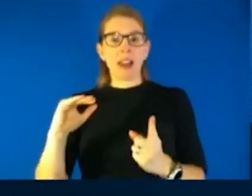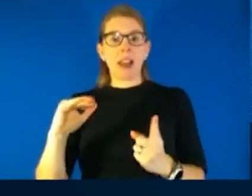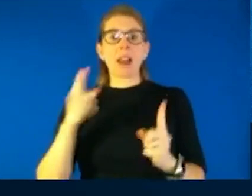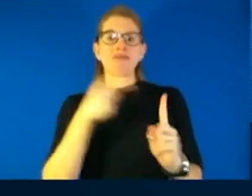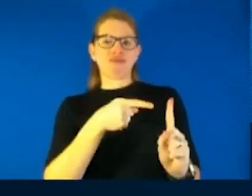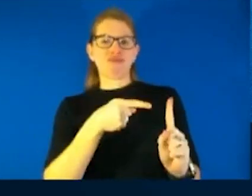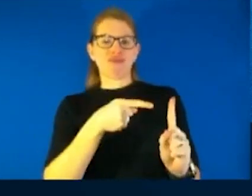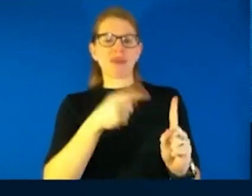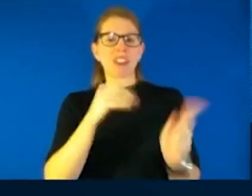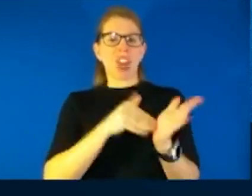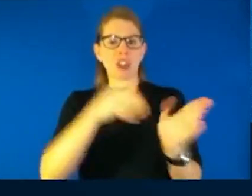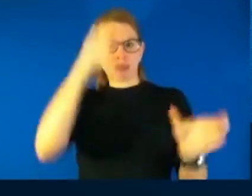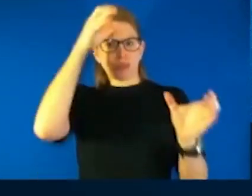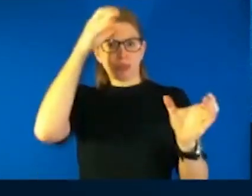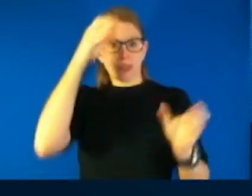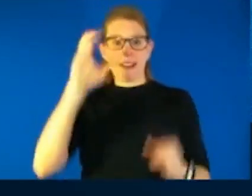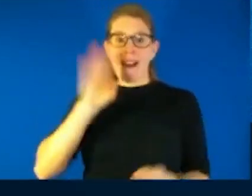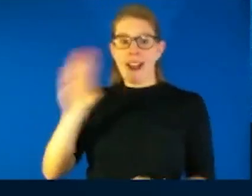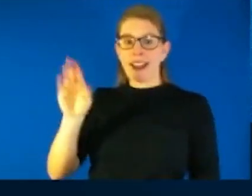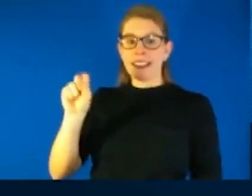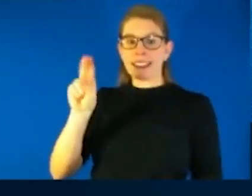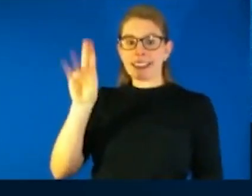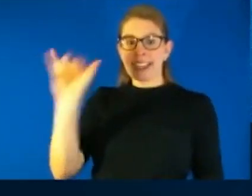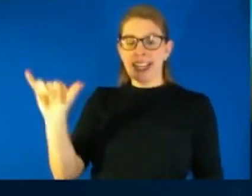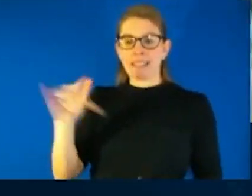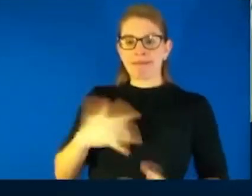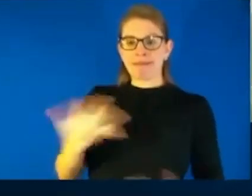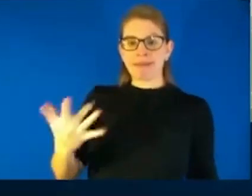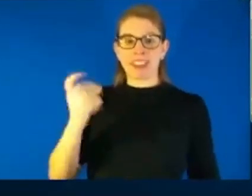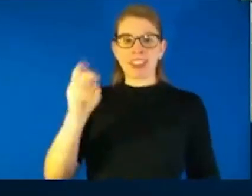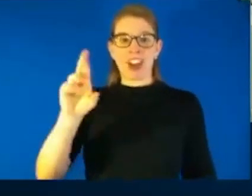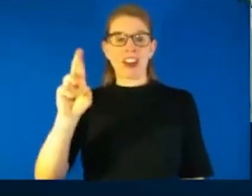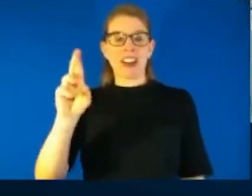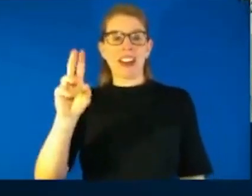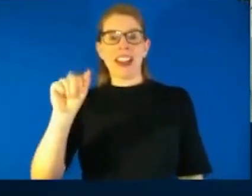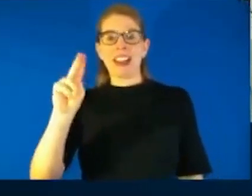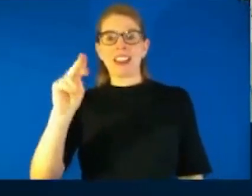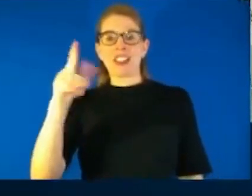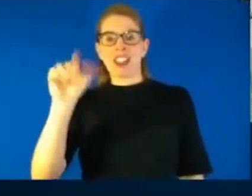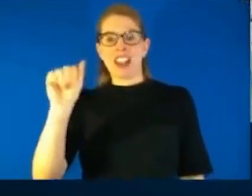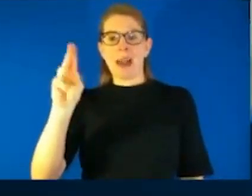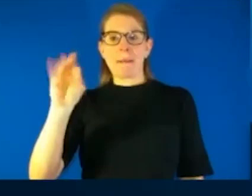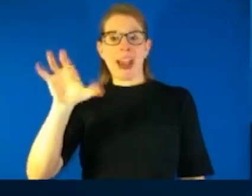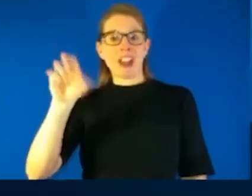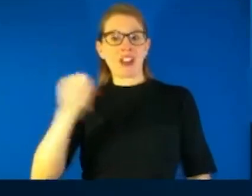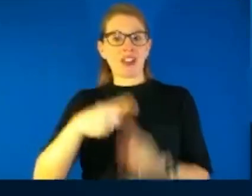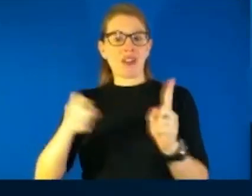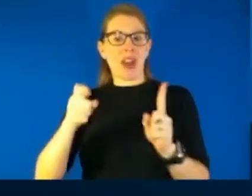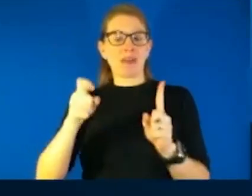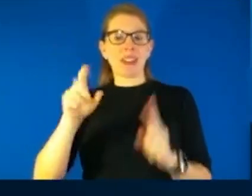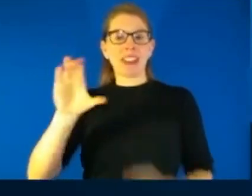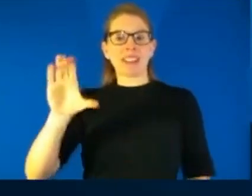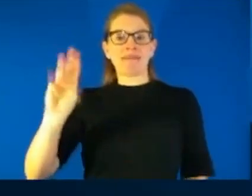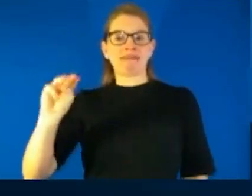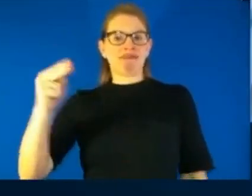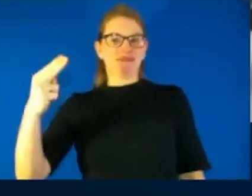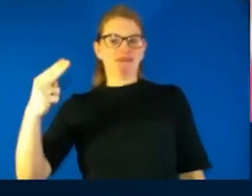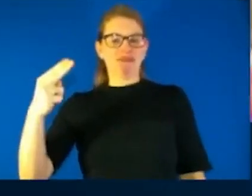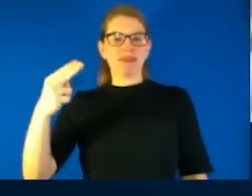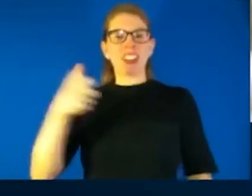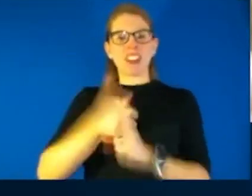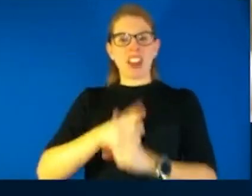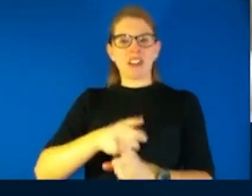docs. Hey Sunny, what's up? Like Dr. Angela Myers at Children's Mercy Hospital. She really knows her